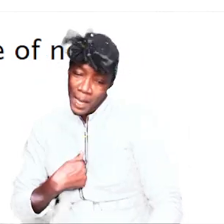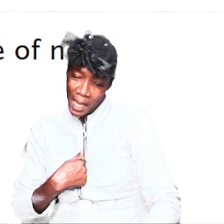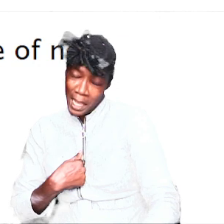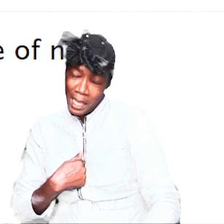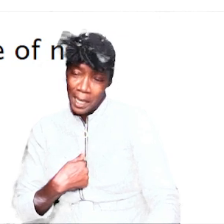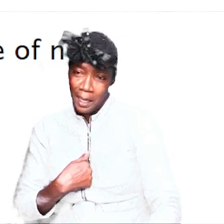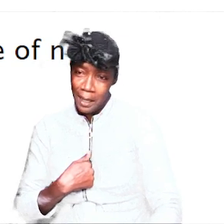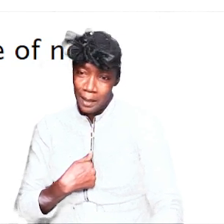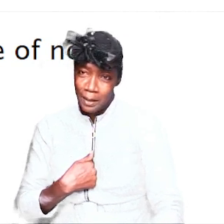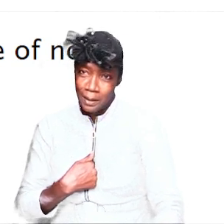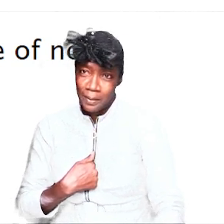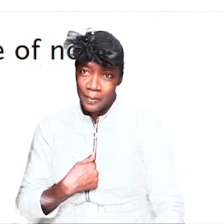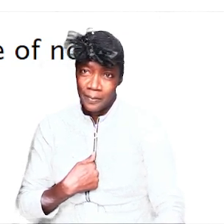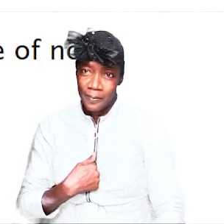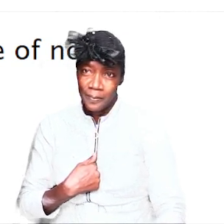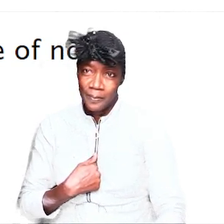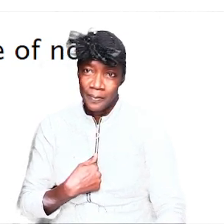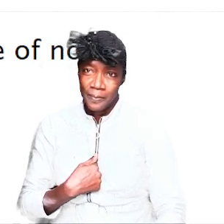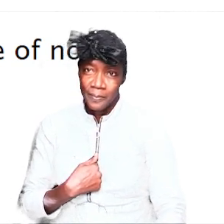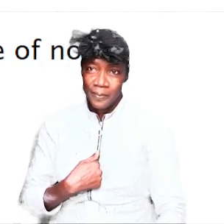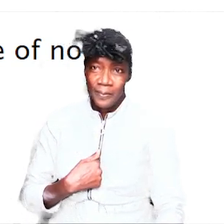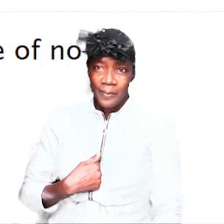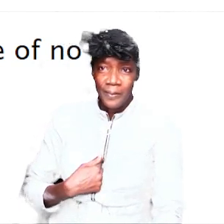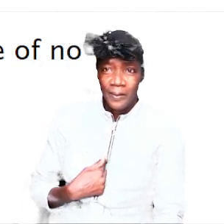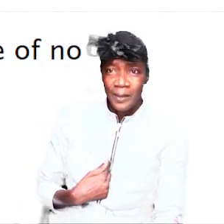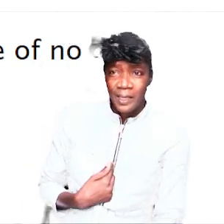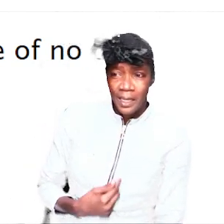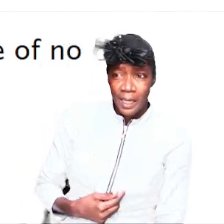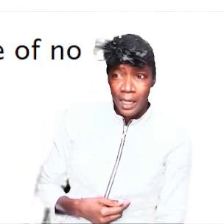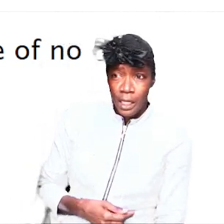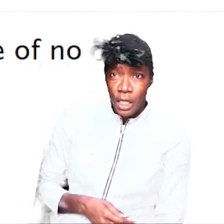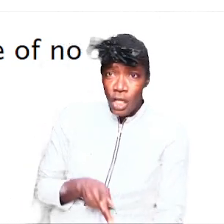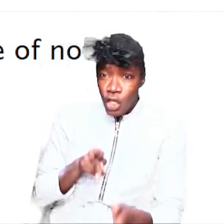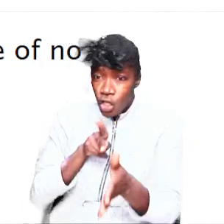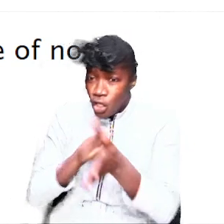avenged. That word should be of my enemies.